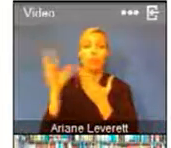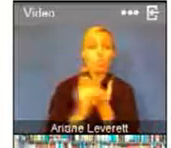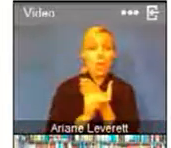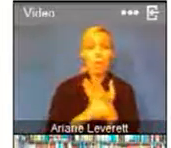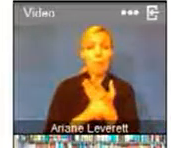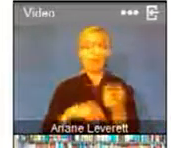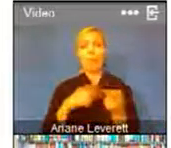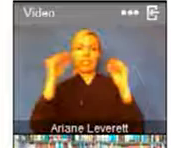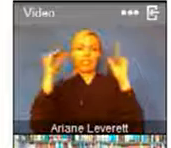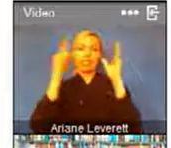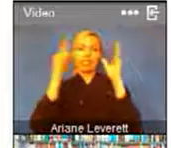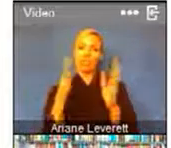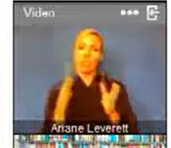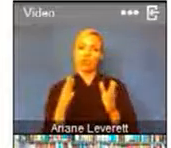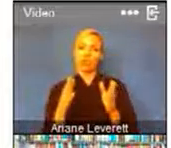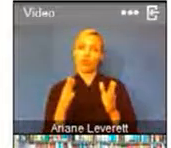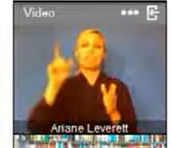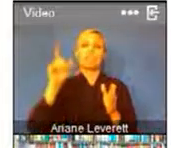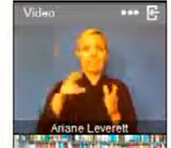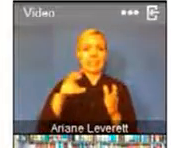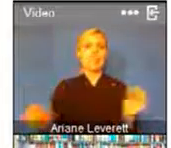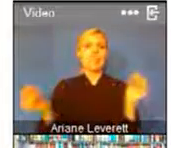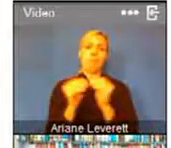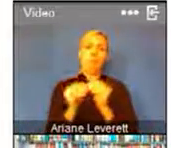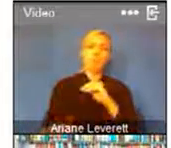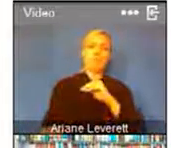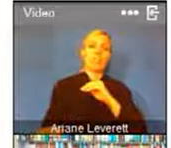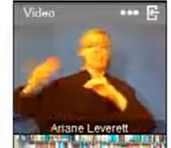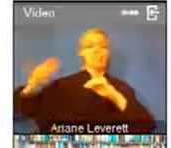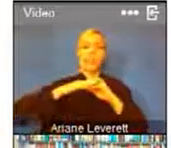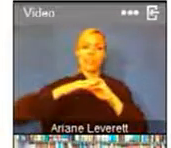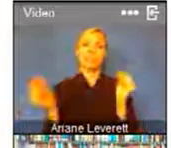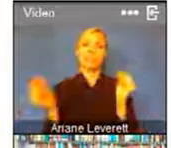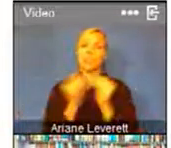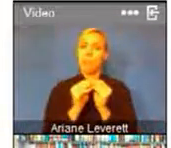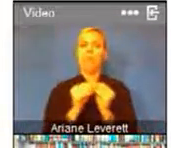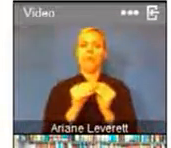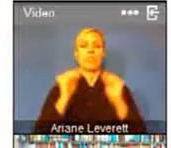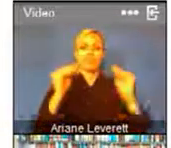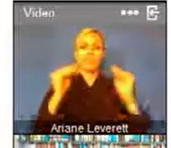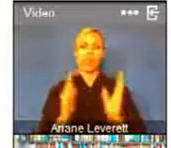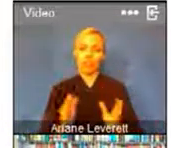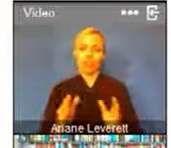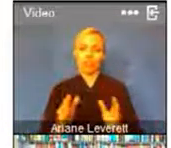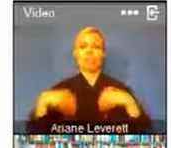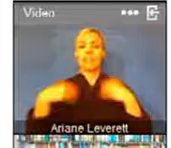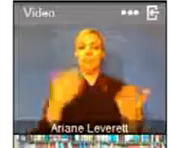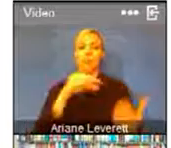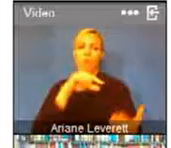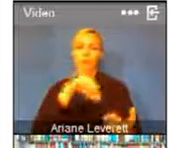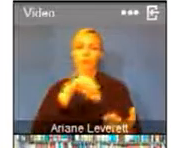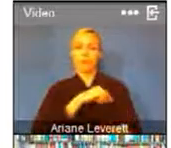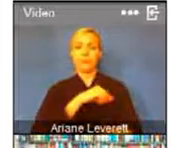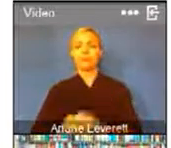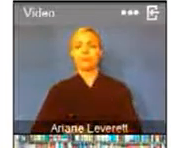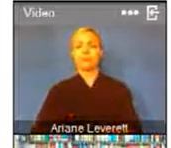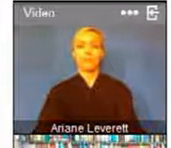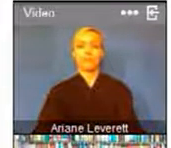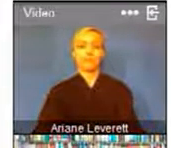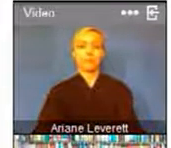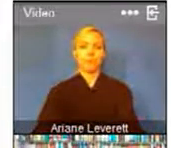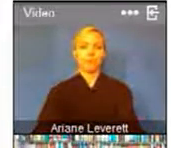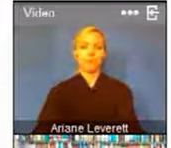childhood education. This again makes it very interesting to learn from each other, because you can